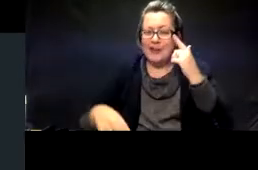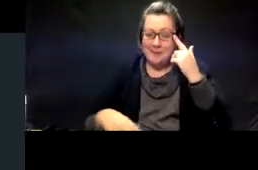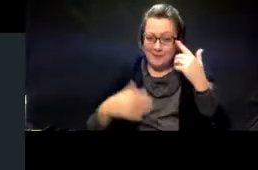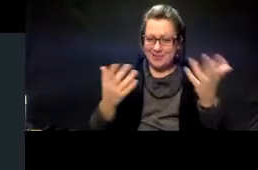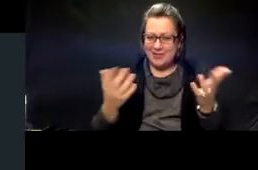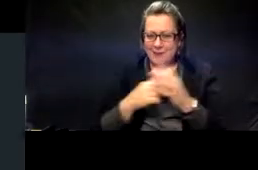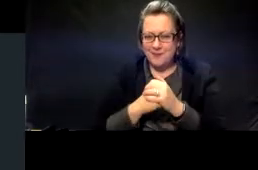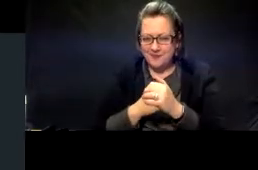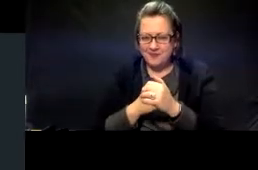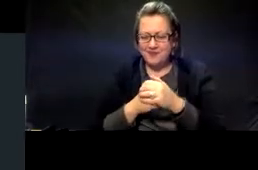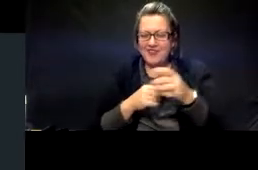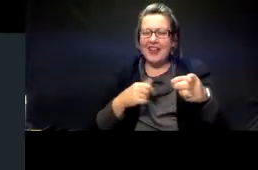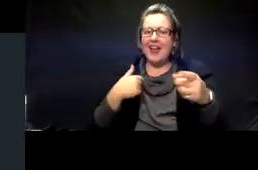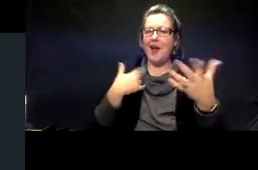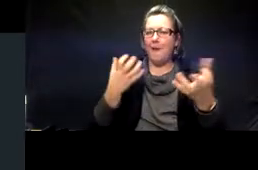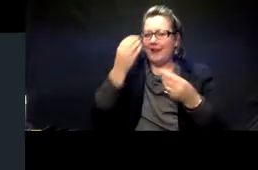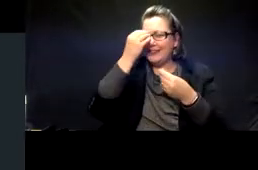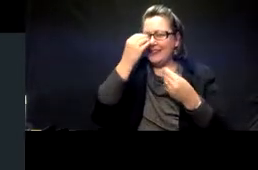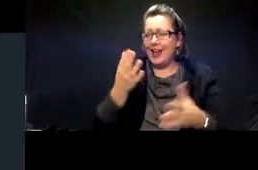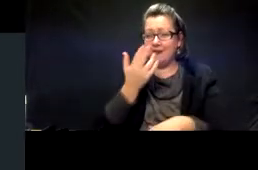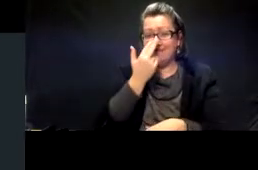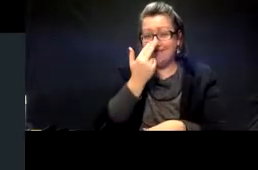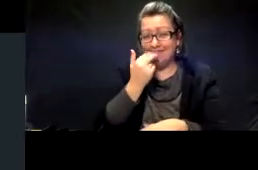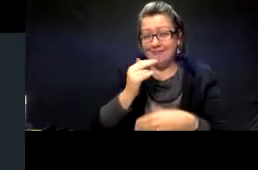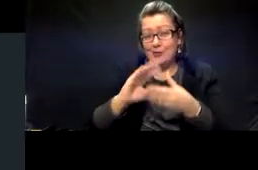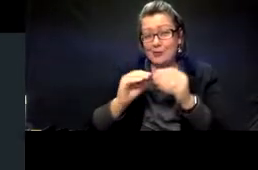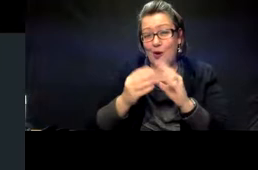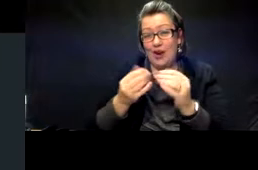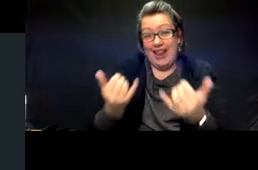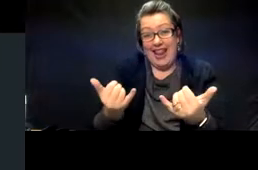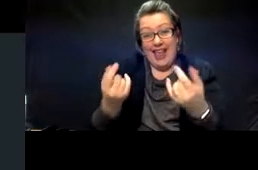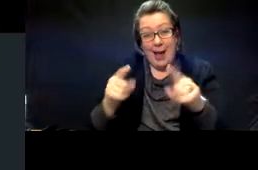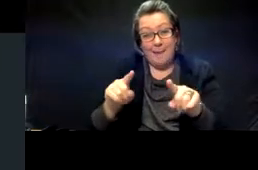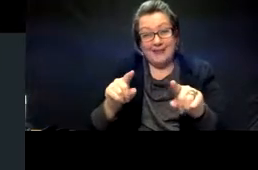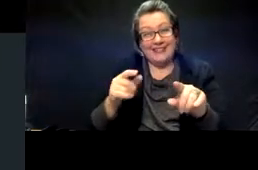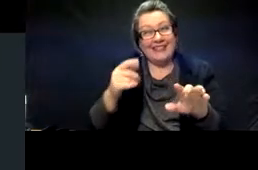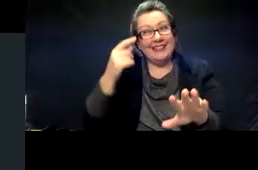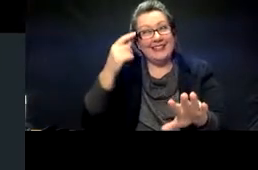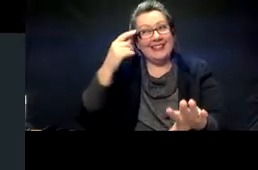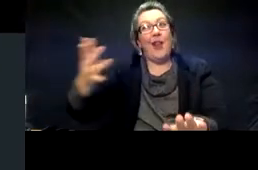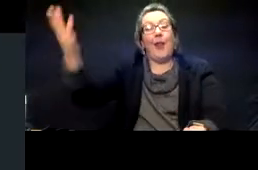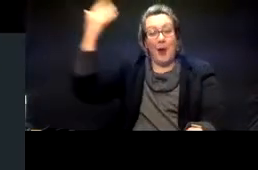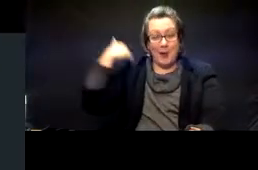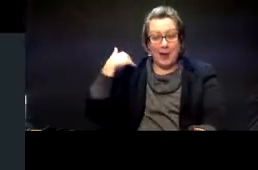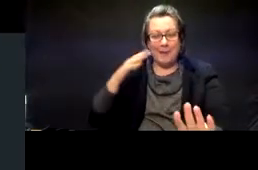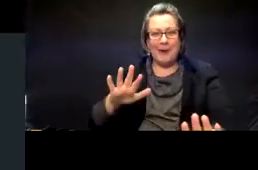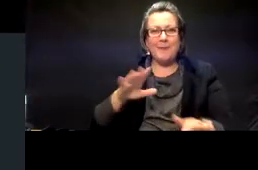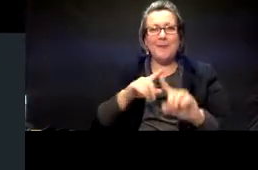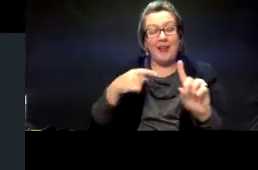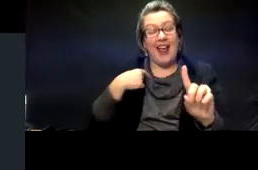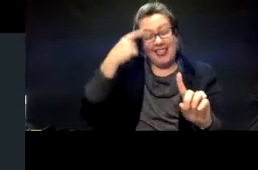Technology has just has boomed. I wanted to tell you a little funny story that